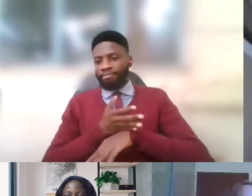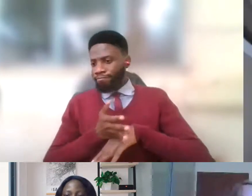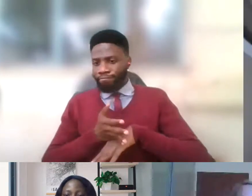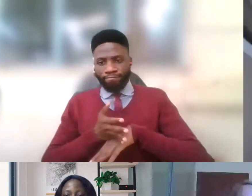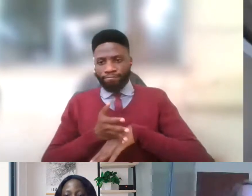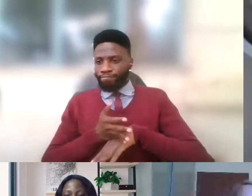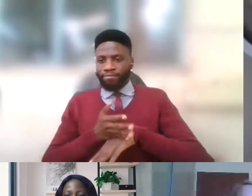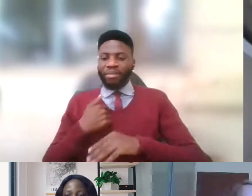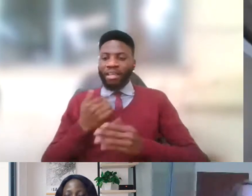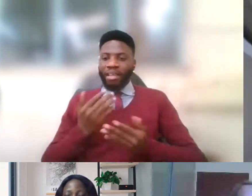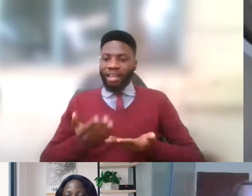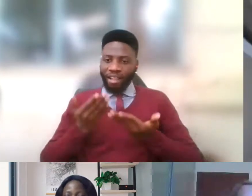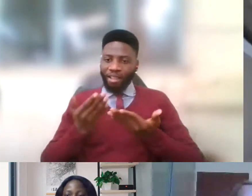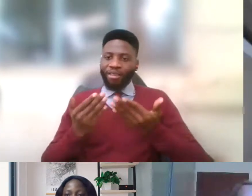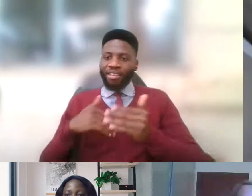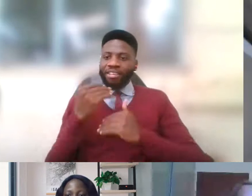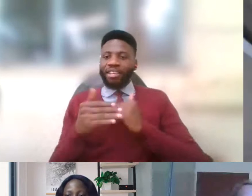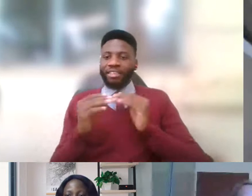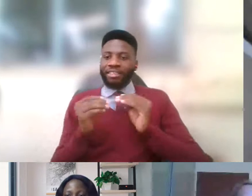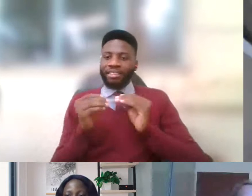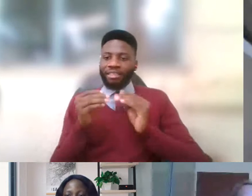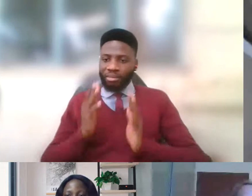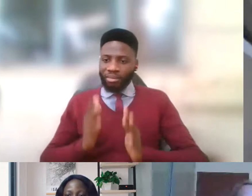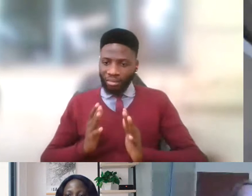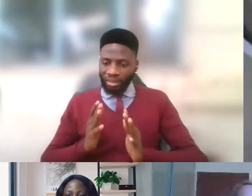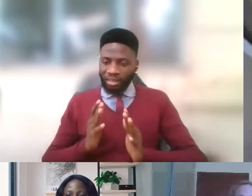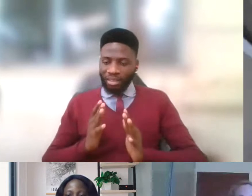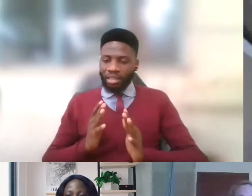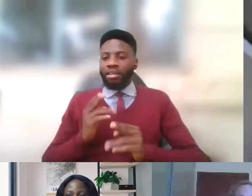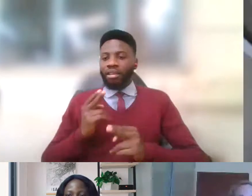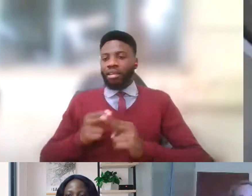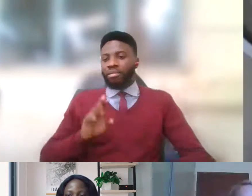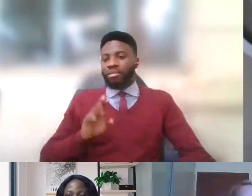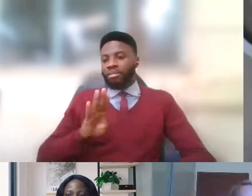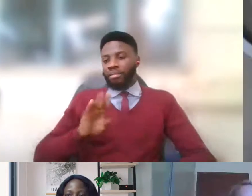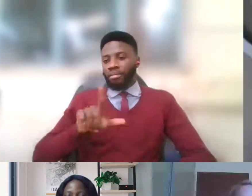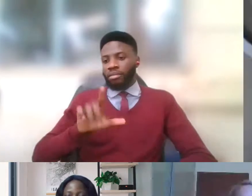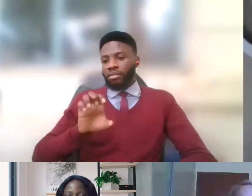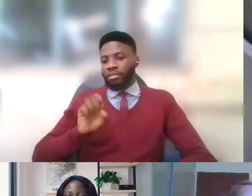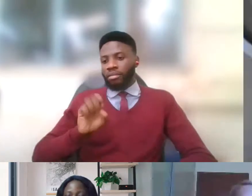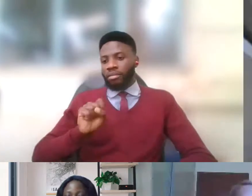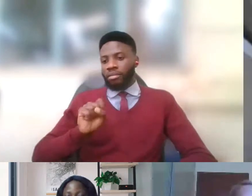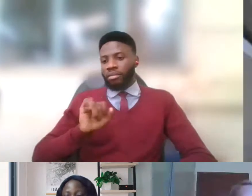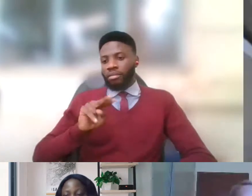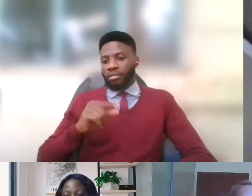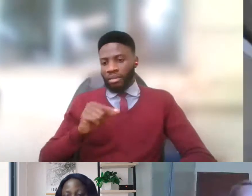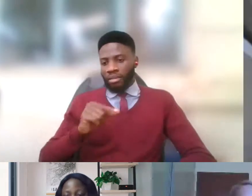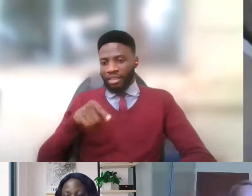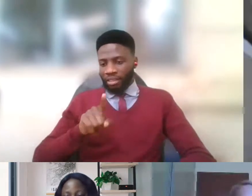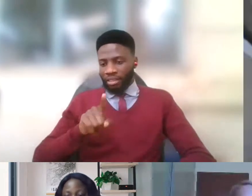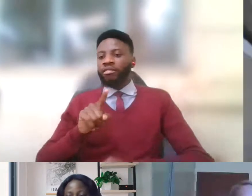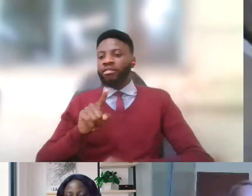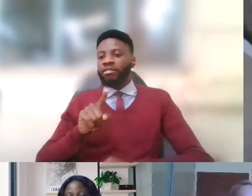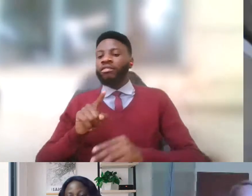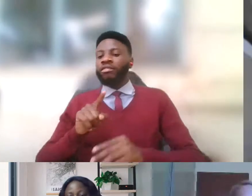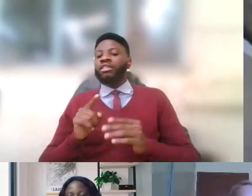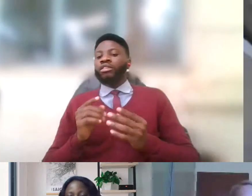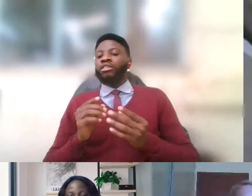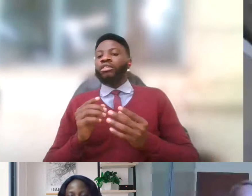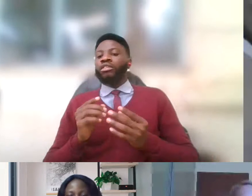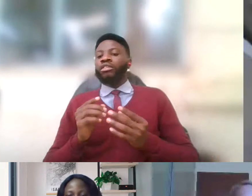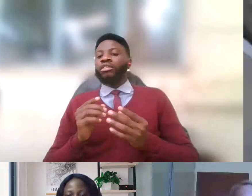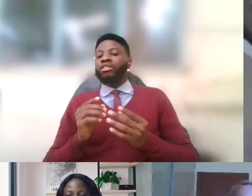I go and learn from others to acquire the necessary elements of those skills? And so you constantly evolve and change. And an example of